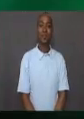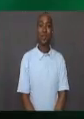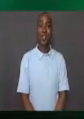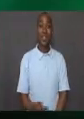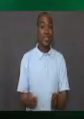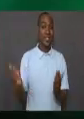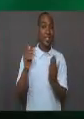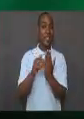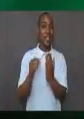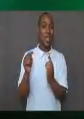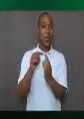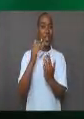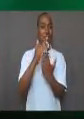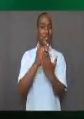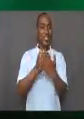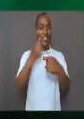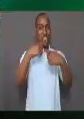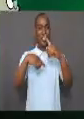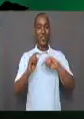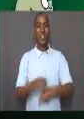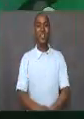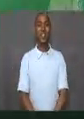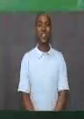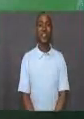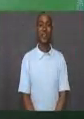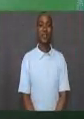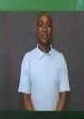Let's get back to our lesson.